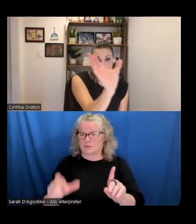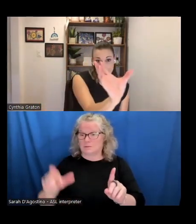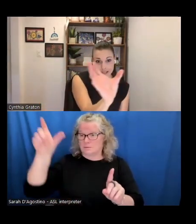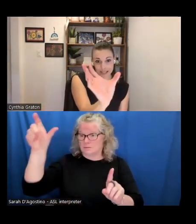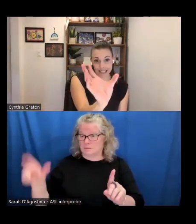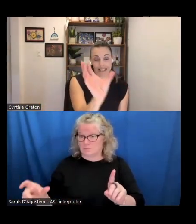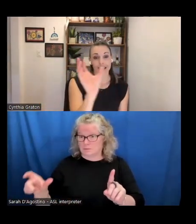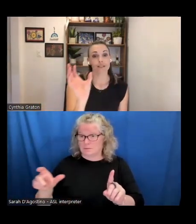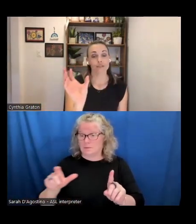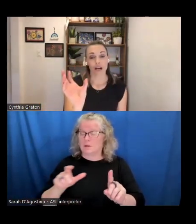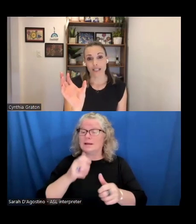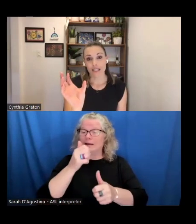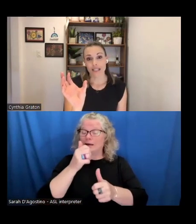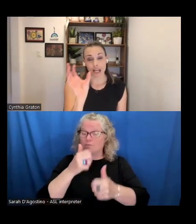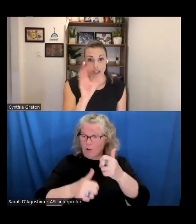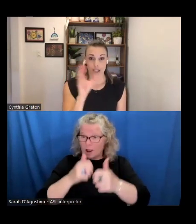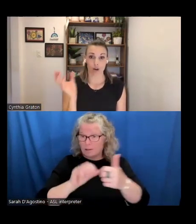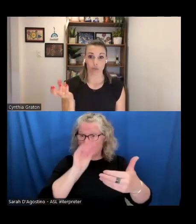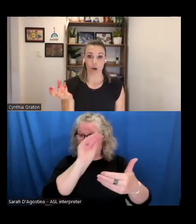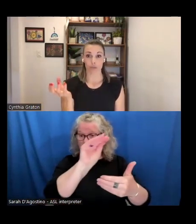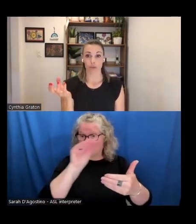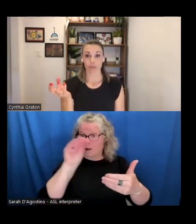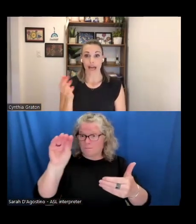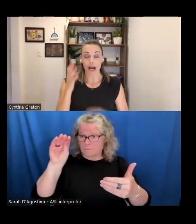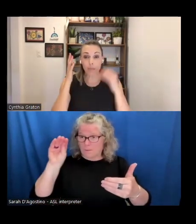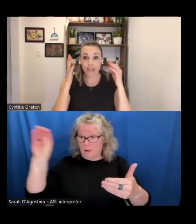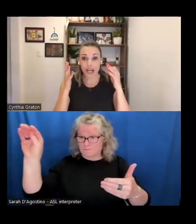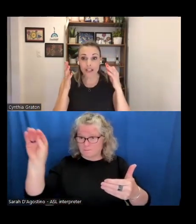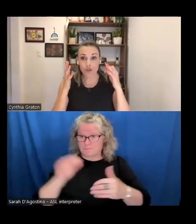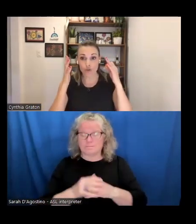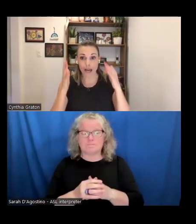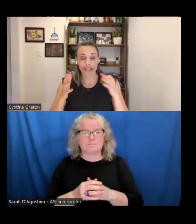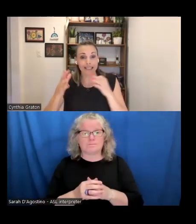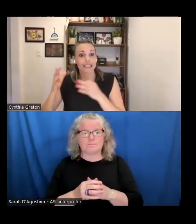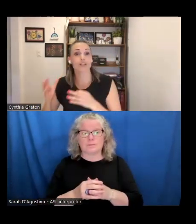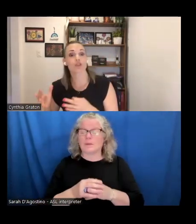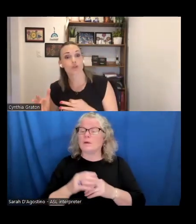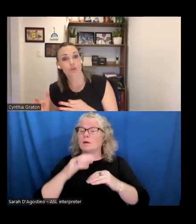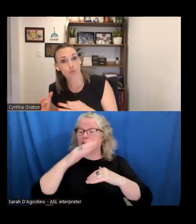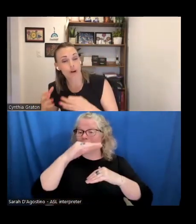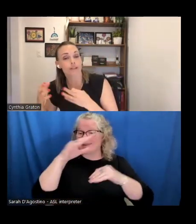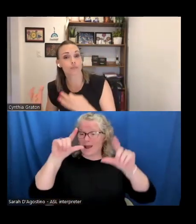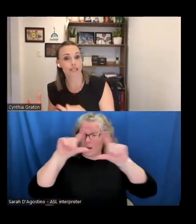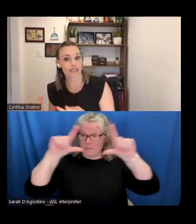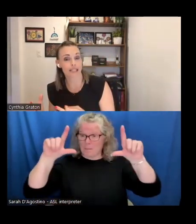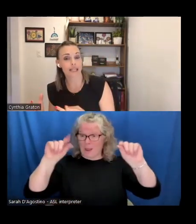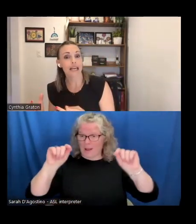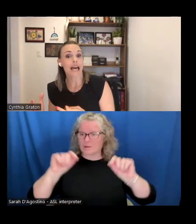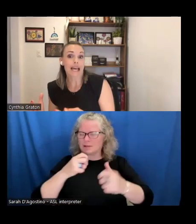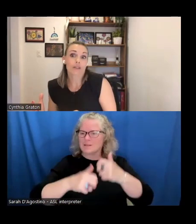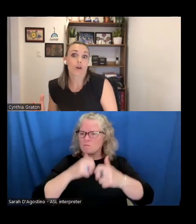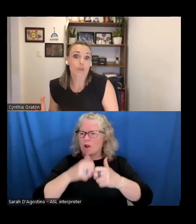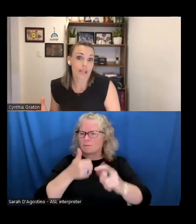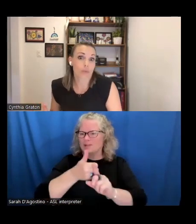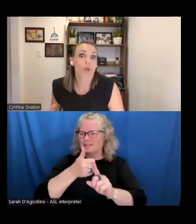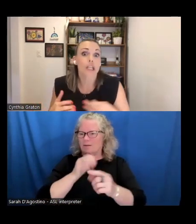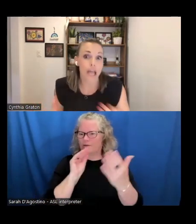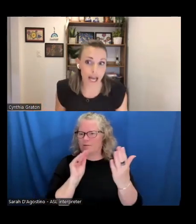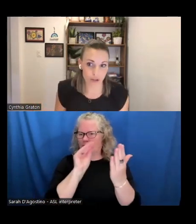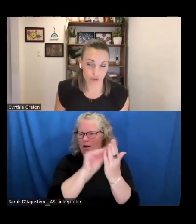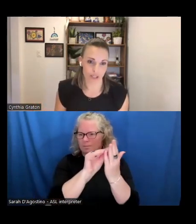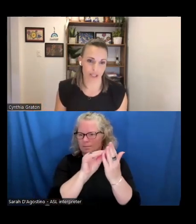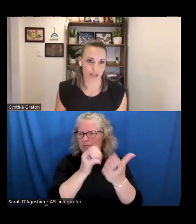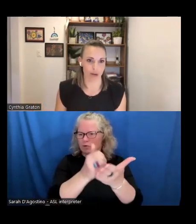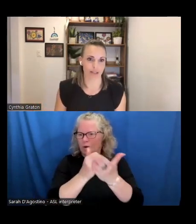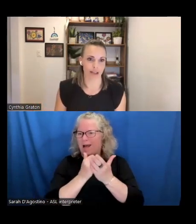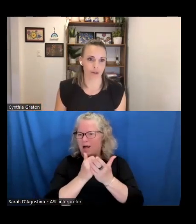the top box identifies the unsolved problem, helping us track the issues we're addressing and those that we're